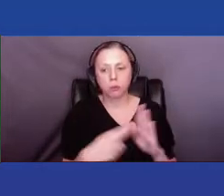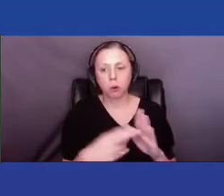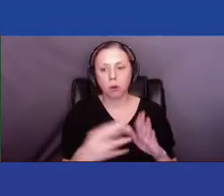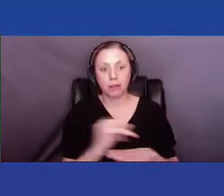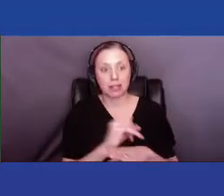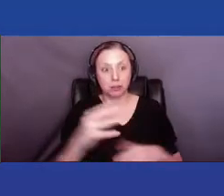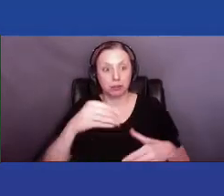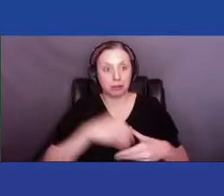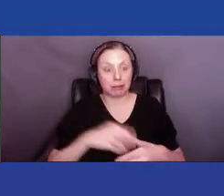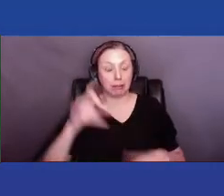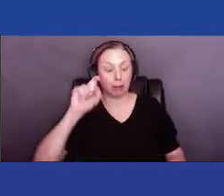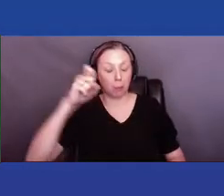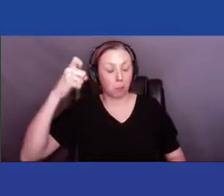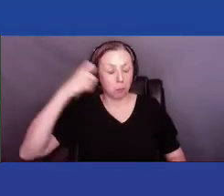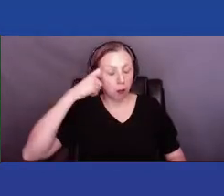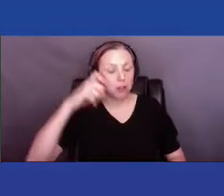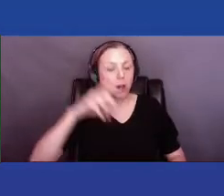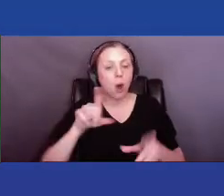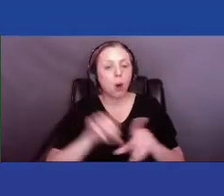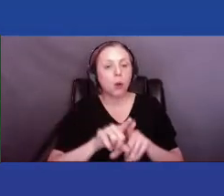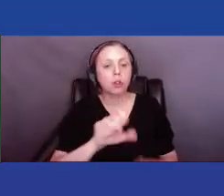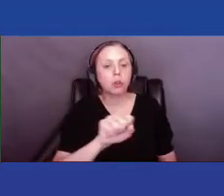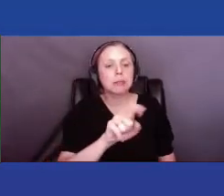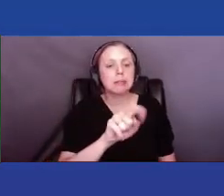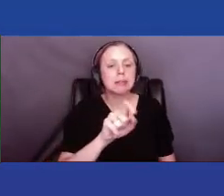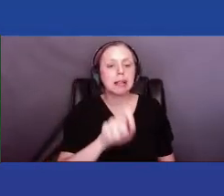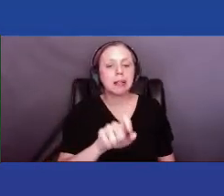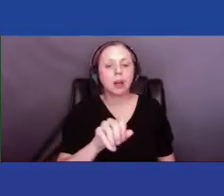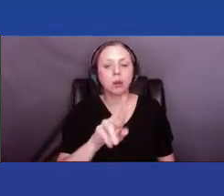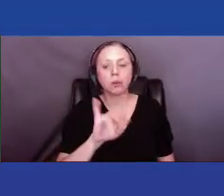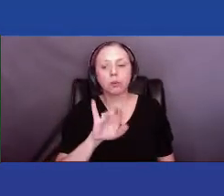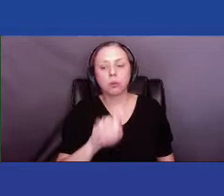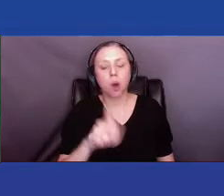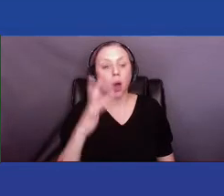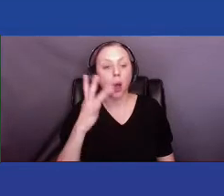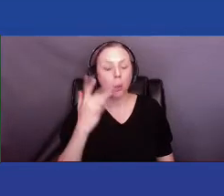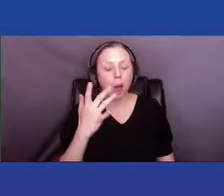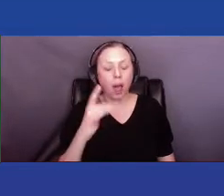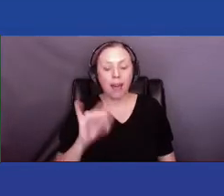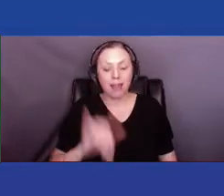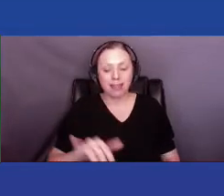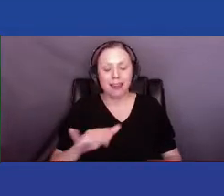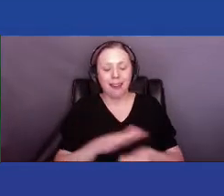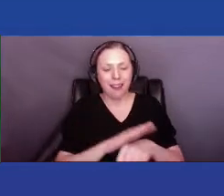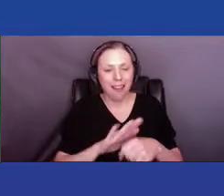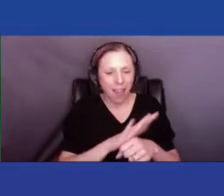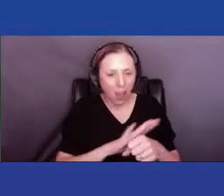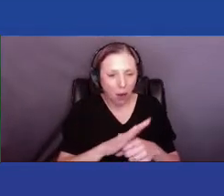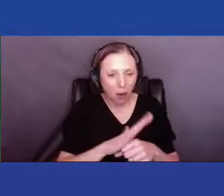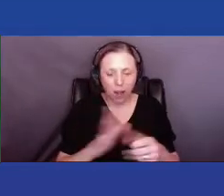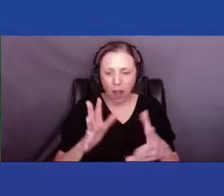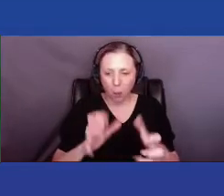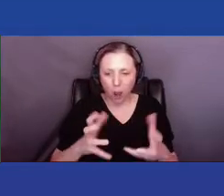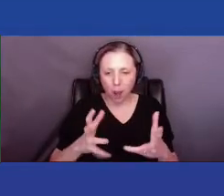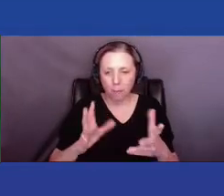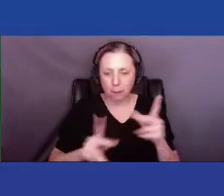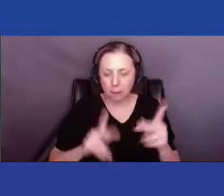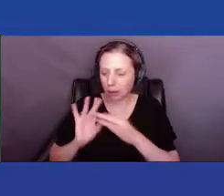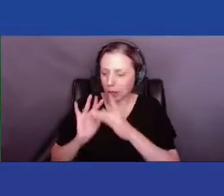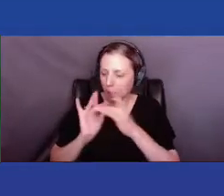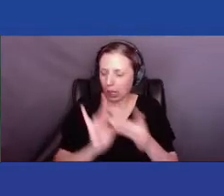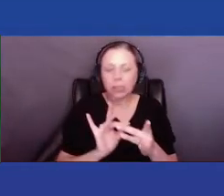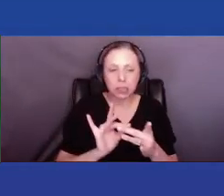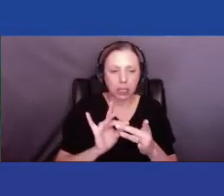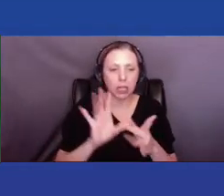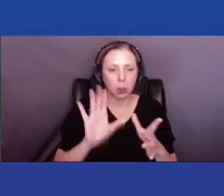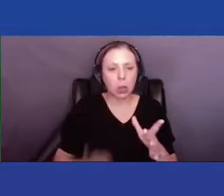Bronx and in St. Croix, connecting people across those geographies specifically who are doing frontline organizing, and then through